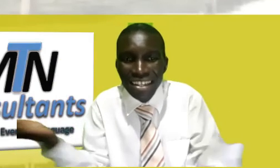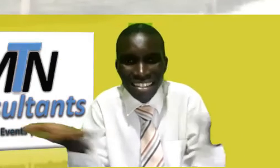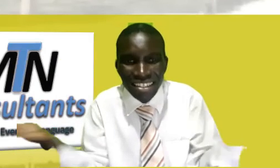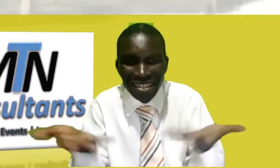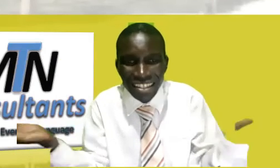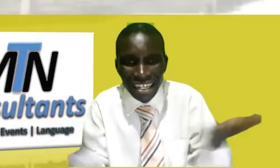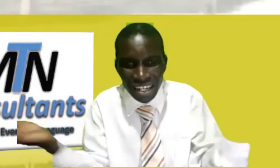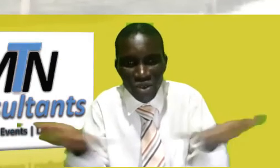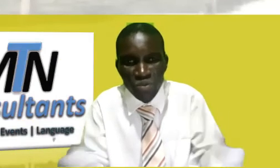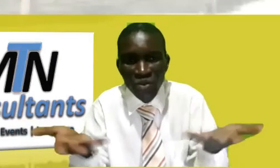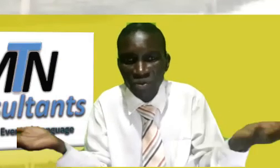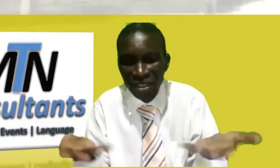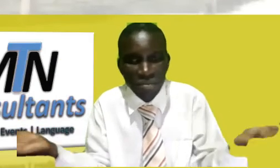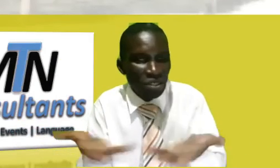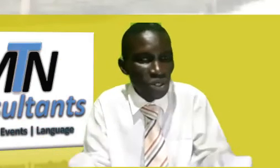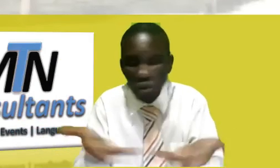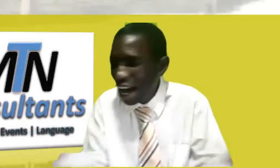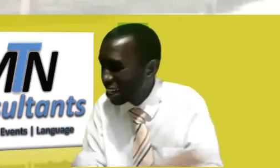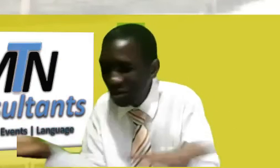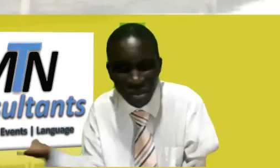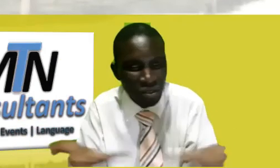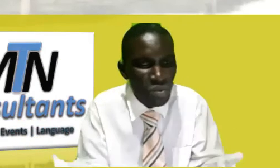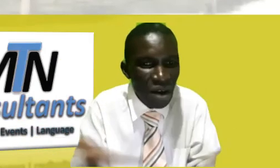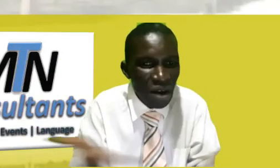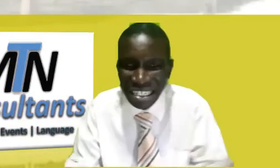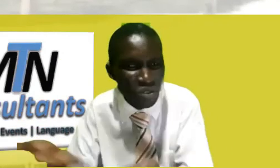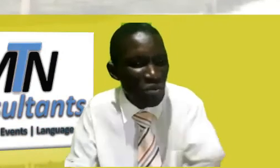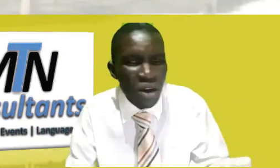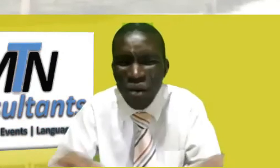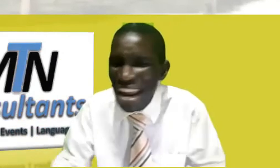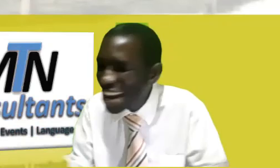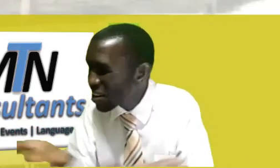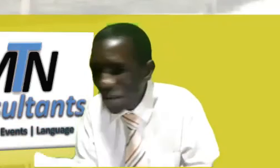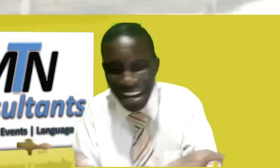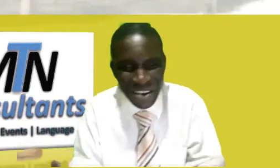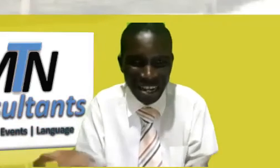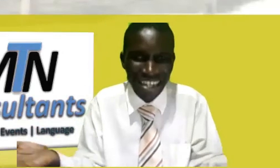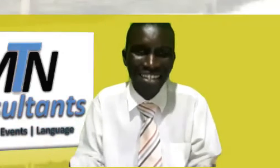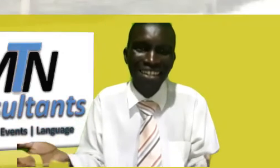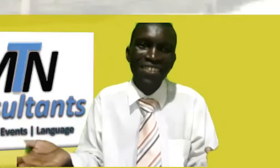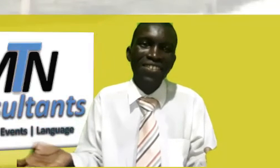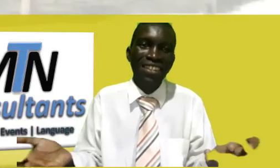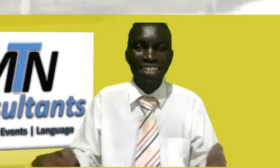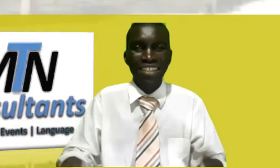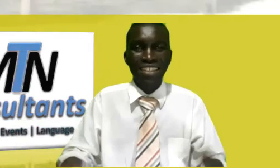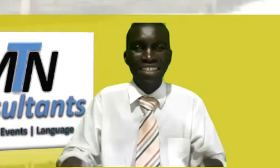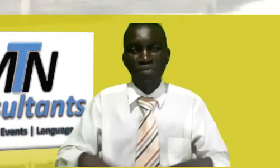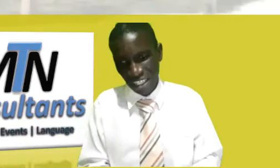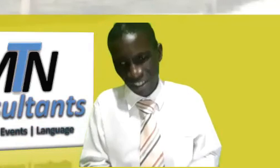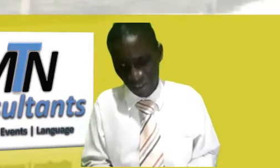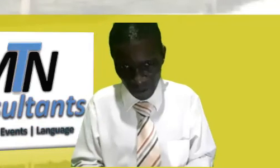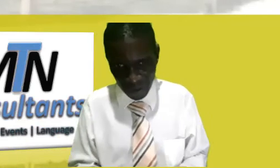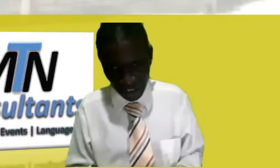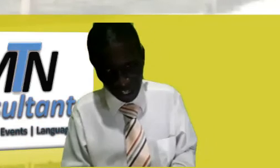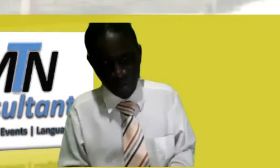Where? Now you move them. Unotswaka. So kumba kwako ndeku where. Then the person will